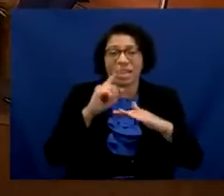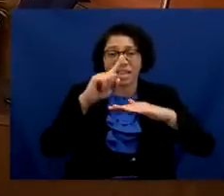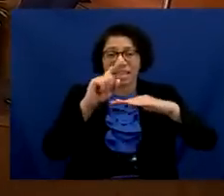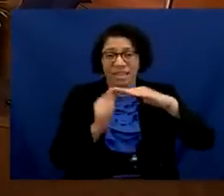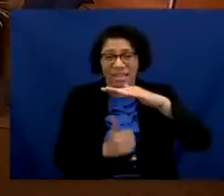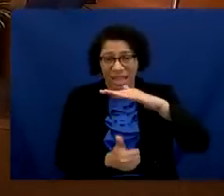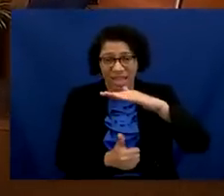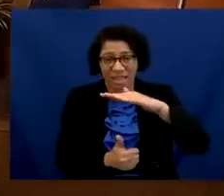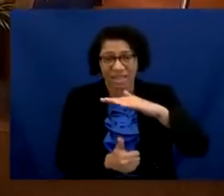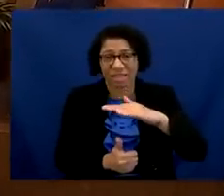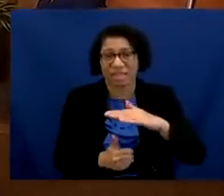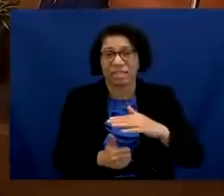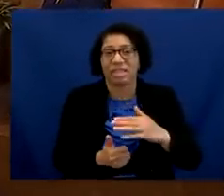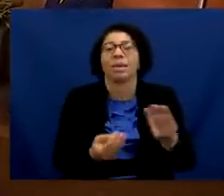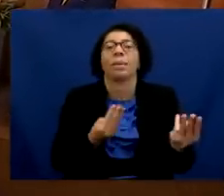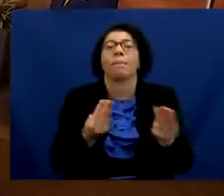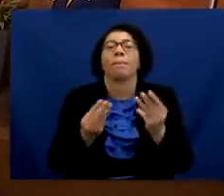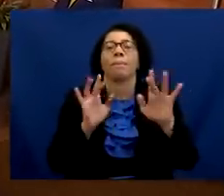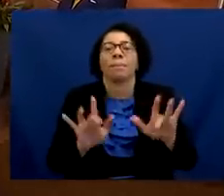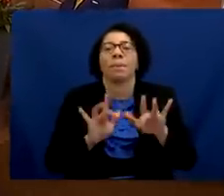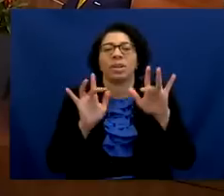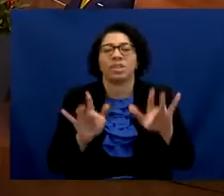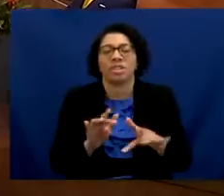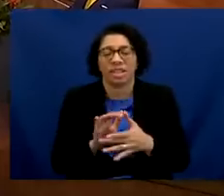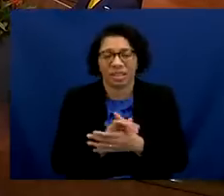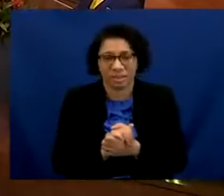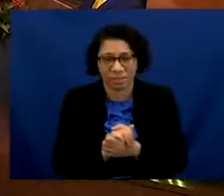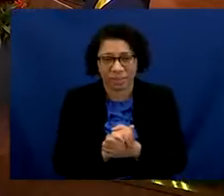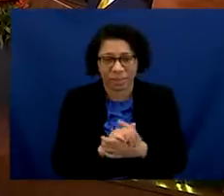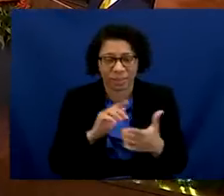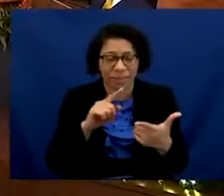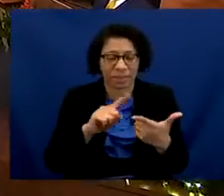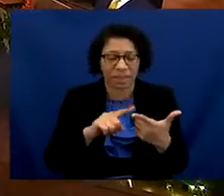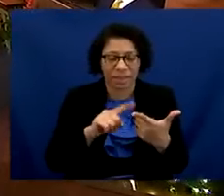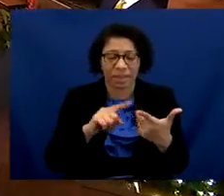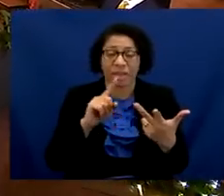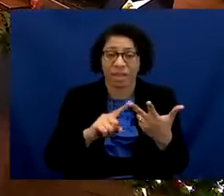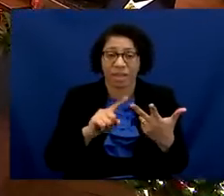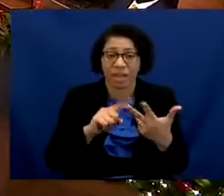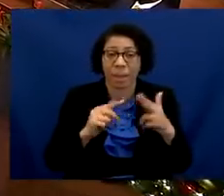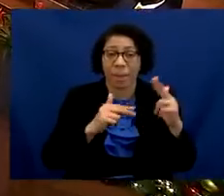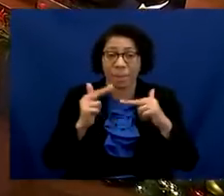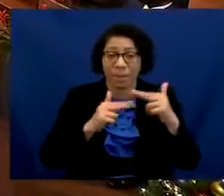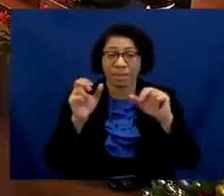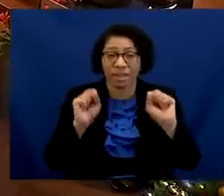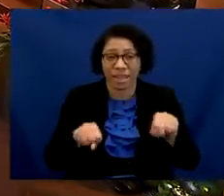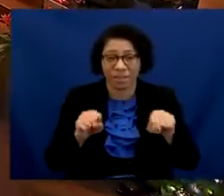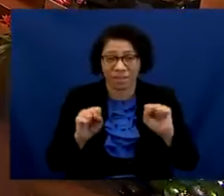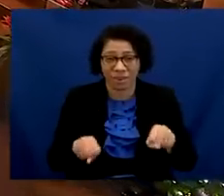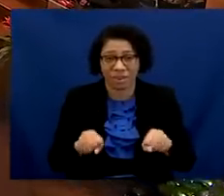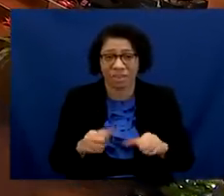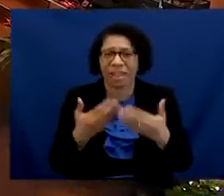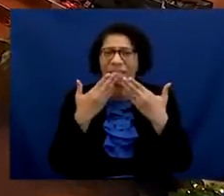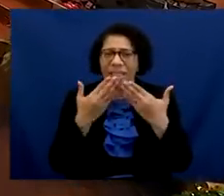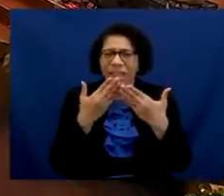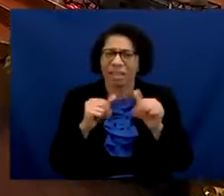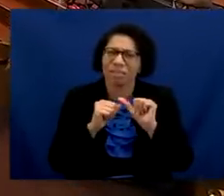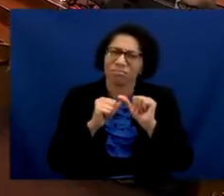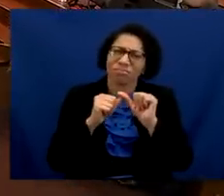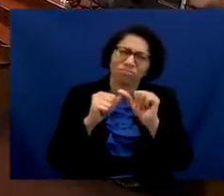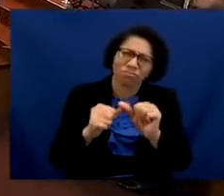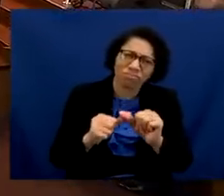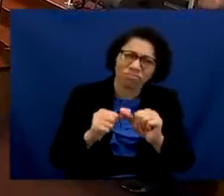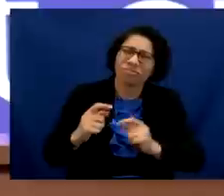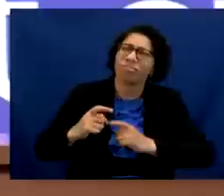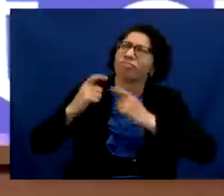gifts to the building effort. We're so grateful that you consistently and generously give to the work of Wheeler Avenue